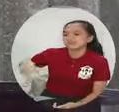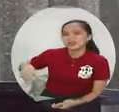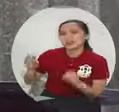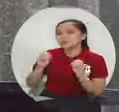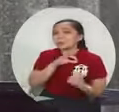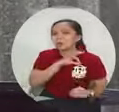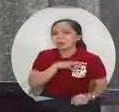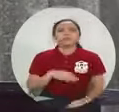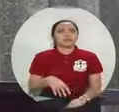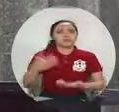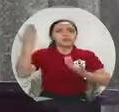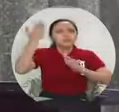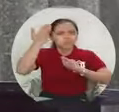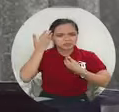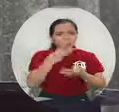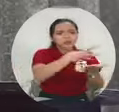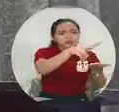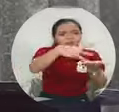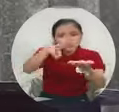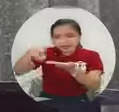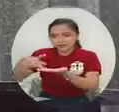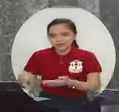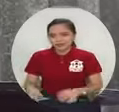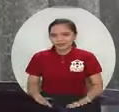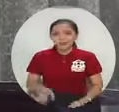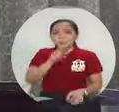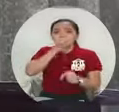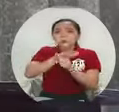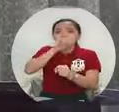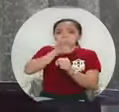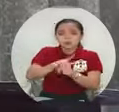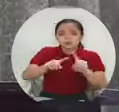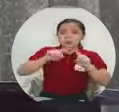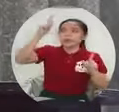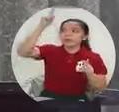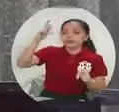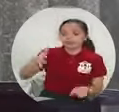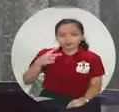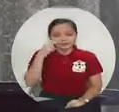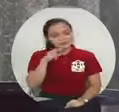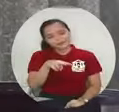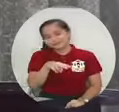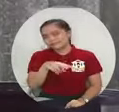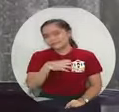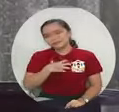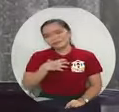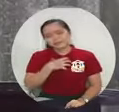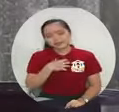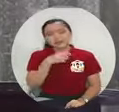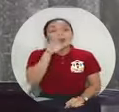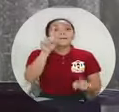29. Then, of course, you know, in 2 Chronicles 31, verses 4 to 5,